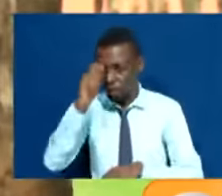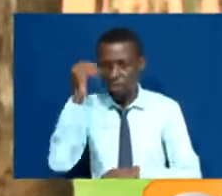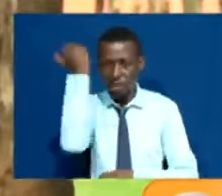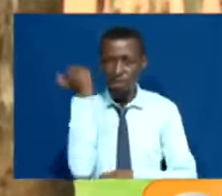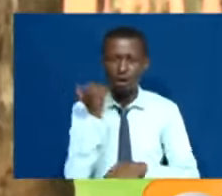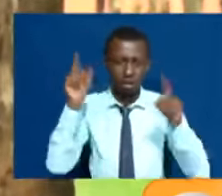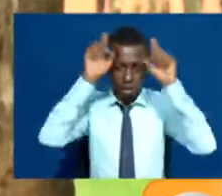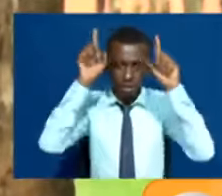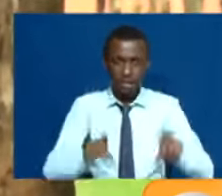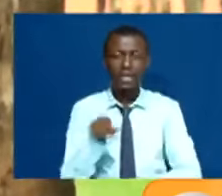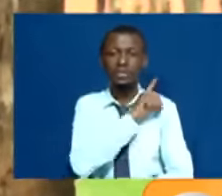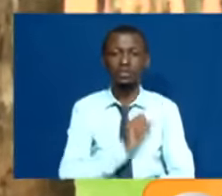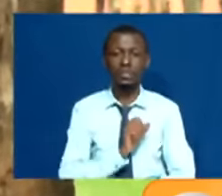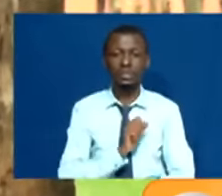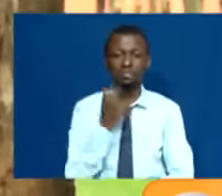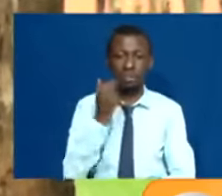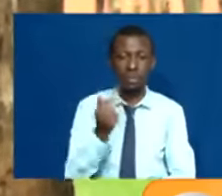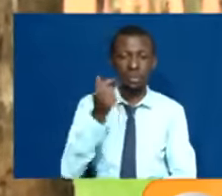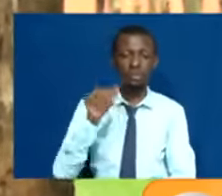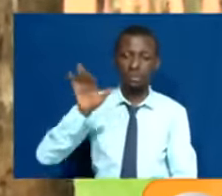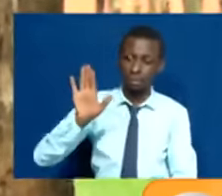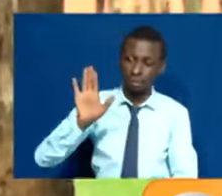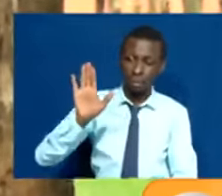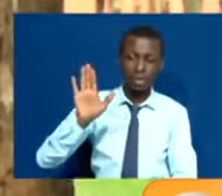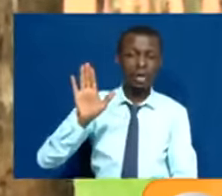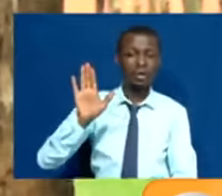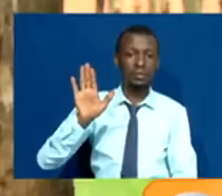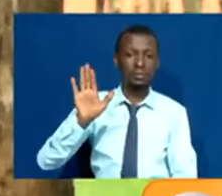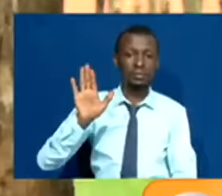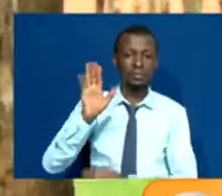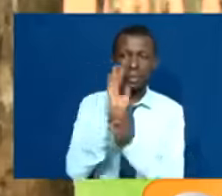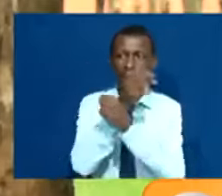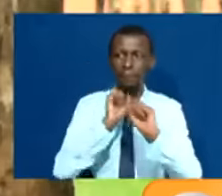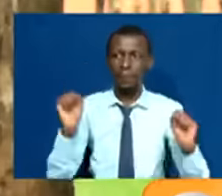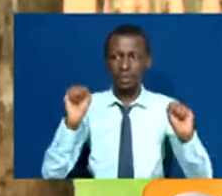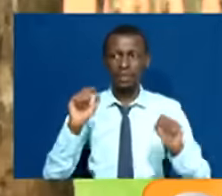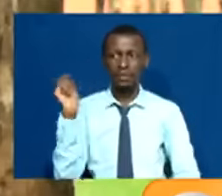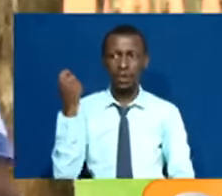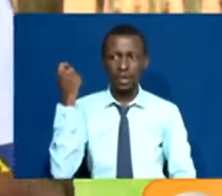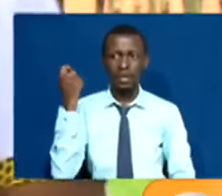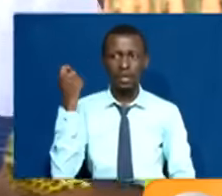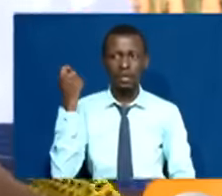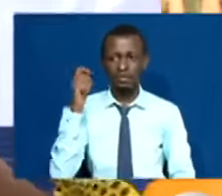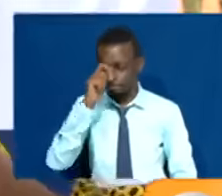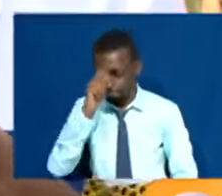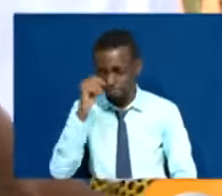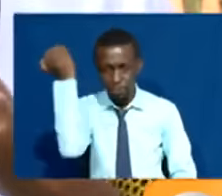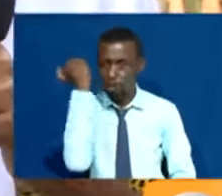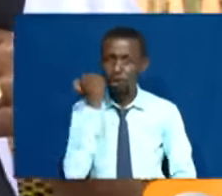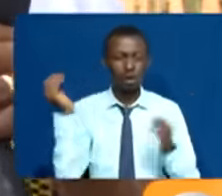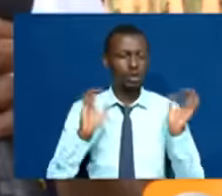uamuzi kwa kusema kwamba wewe ndio utakuwa rais wa Kenya. Usipoheshimu